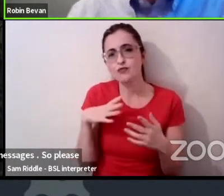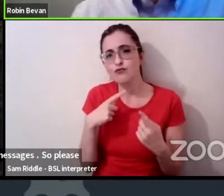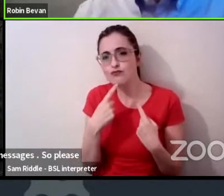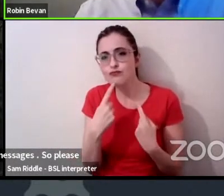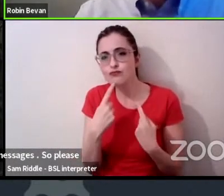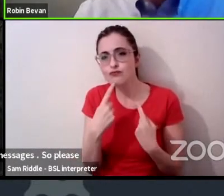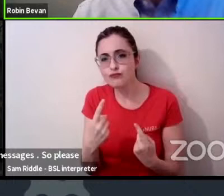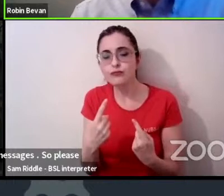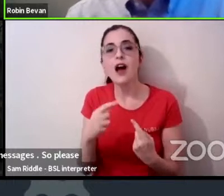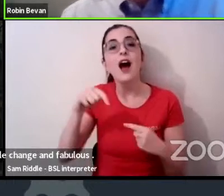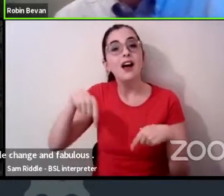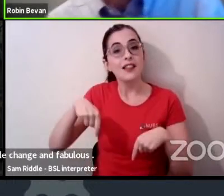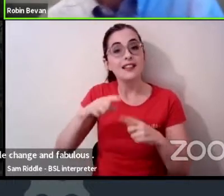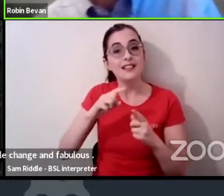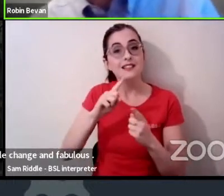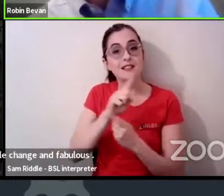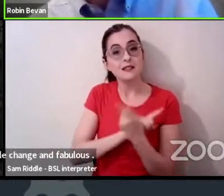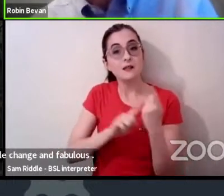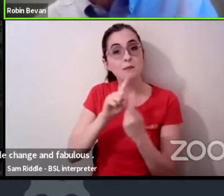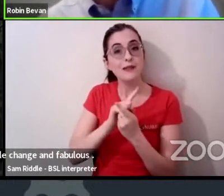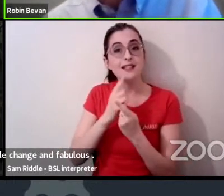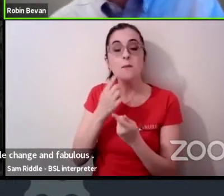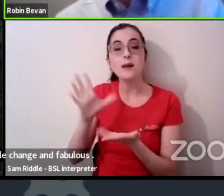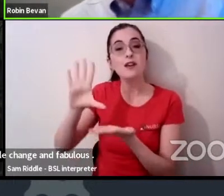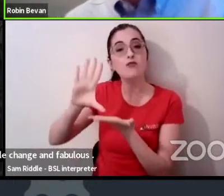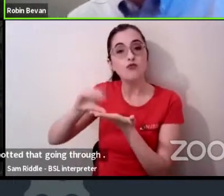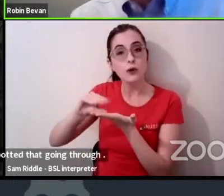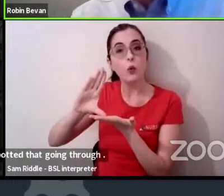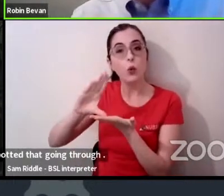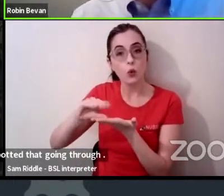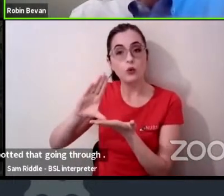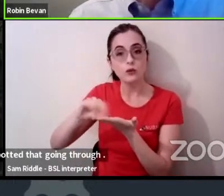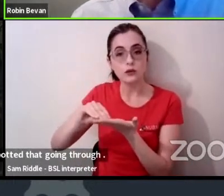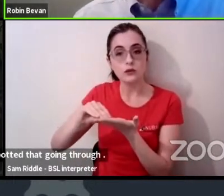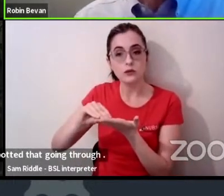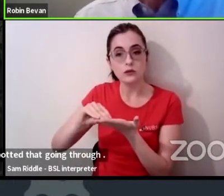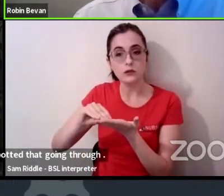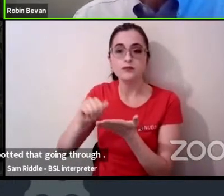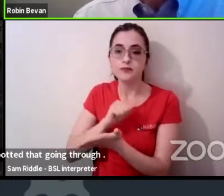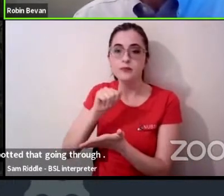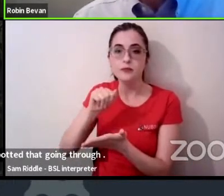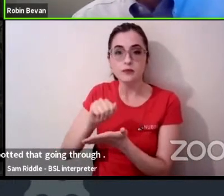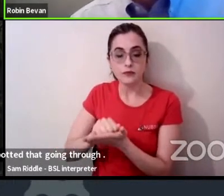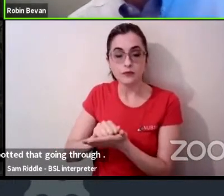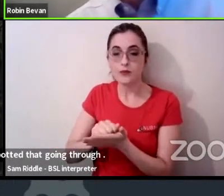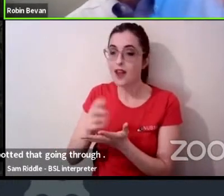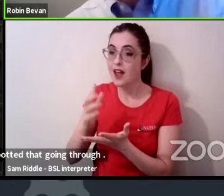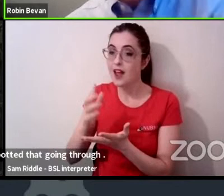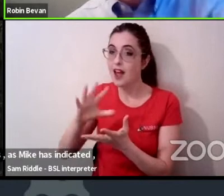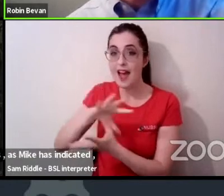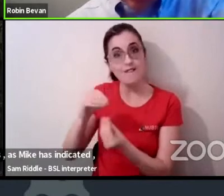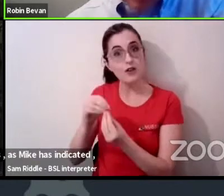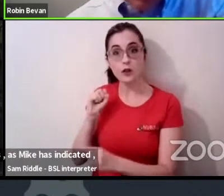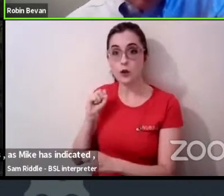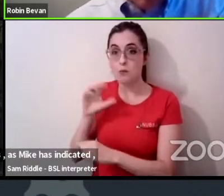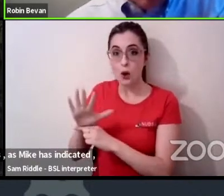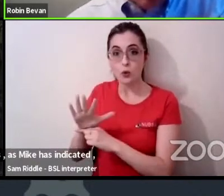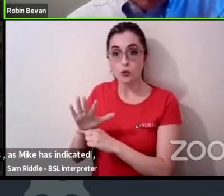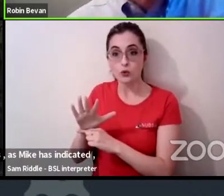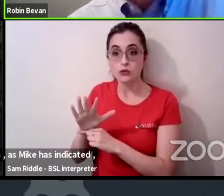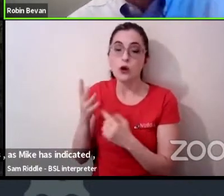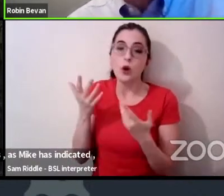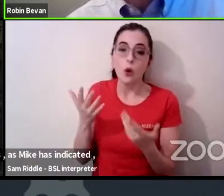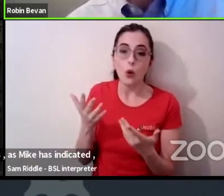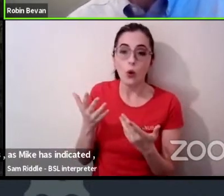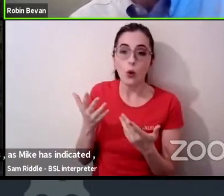meeting is being recorded in the Zoom facility. So please make sure that everything that you post in the chat and anything